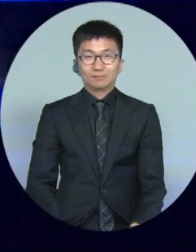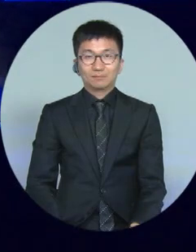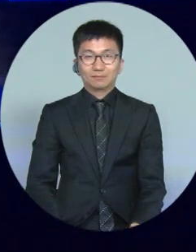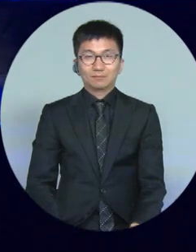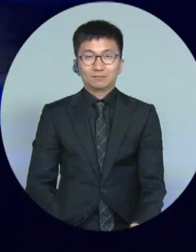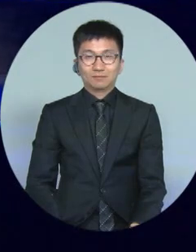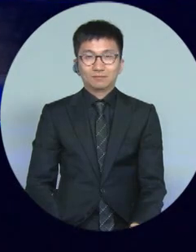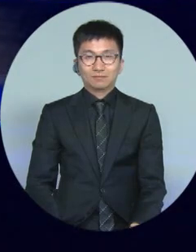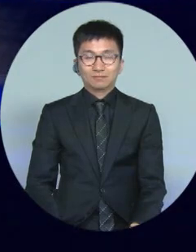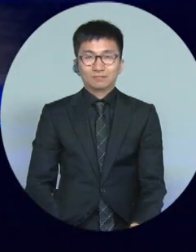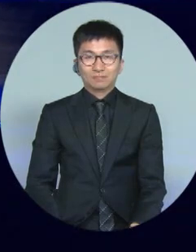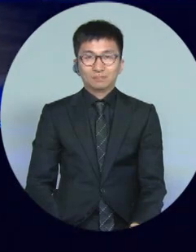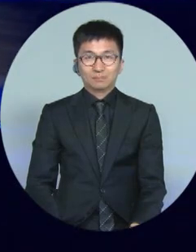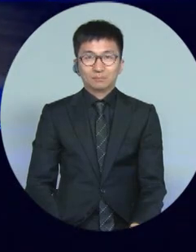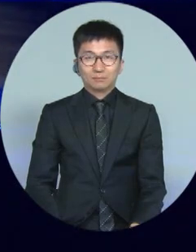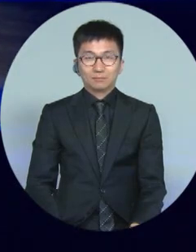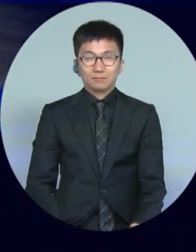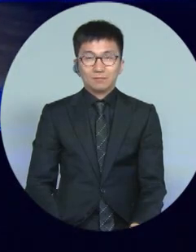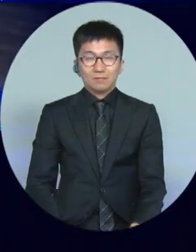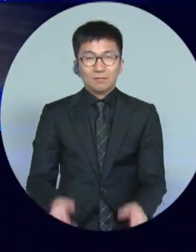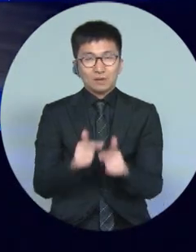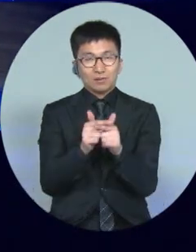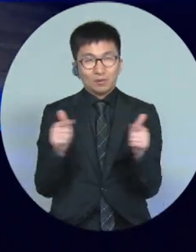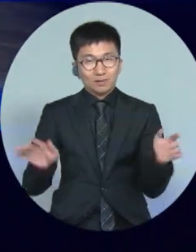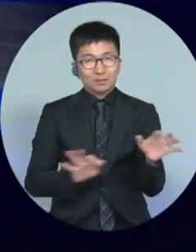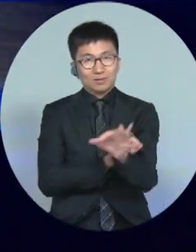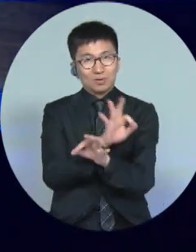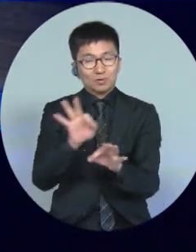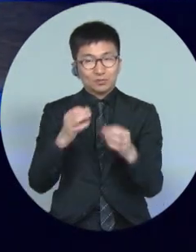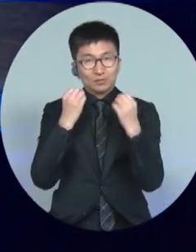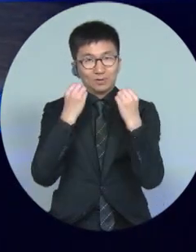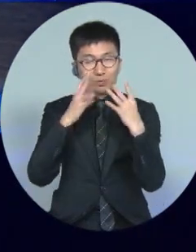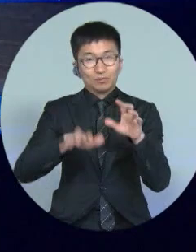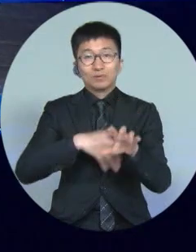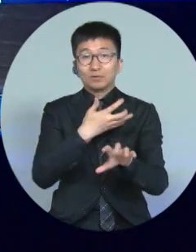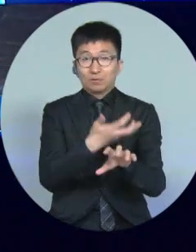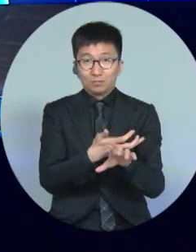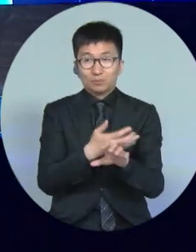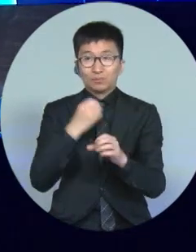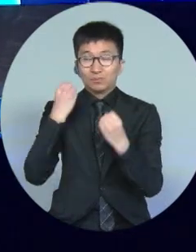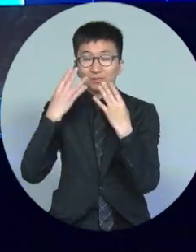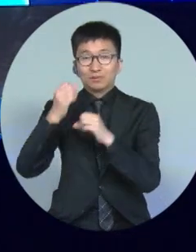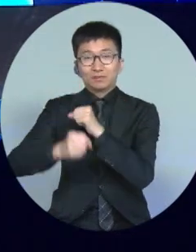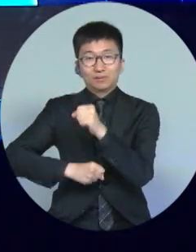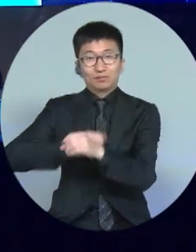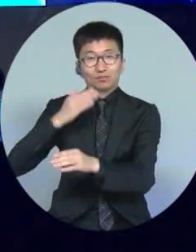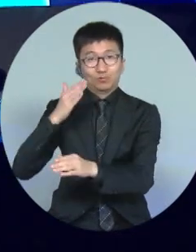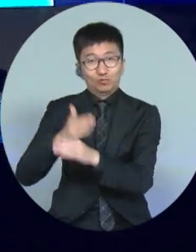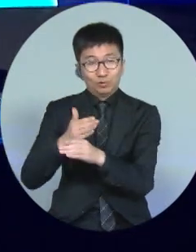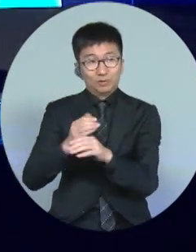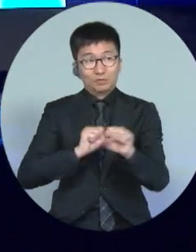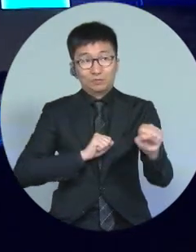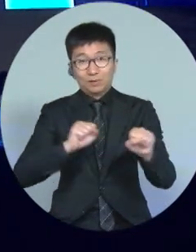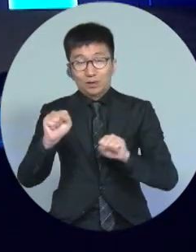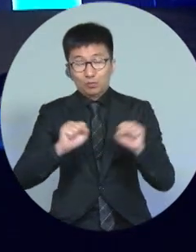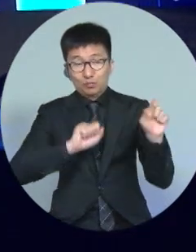very strange people who had been renegades after the Second World